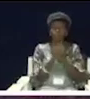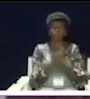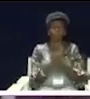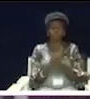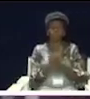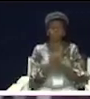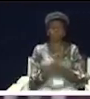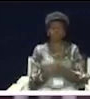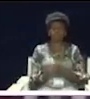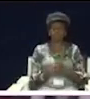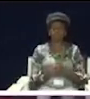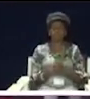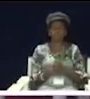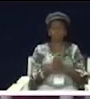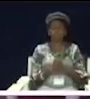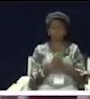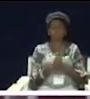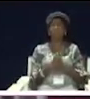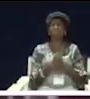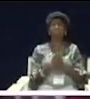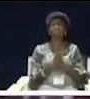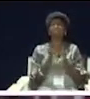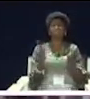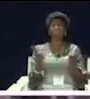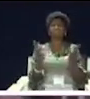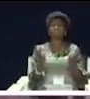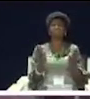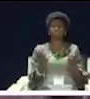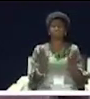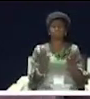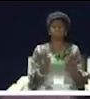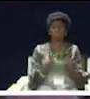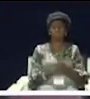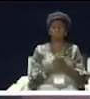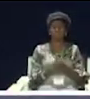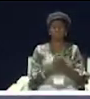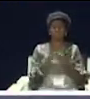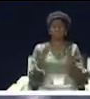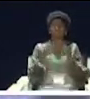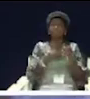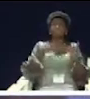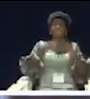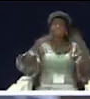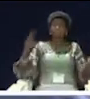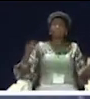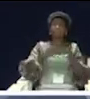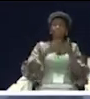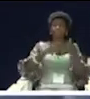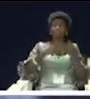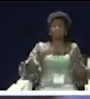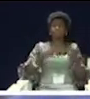me tonight. Father, reveal it to me tonight.